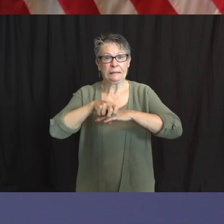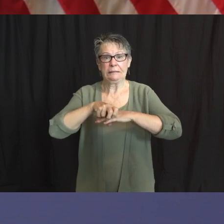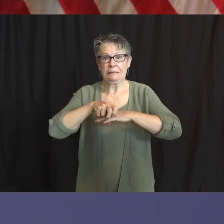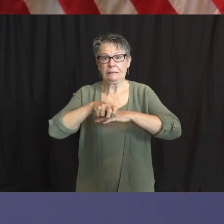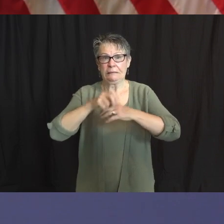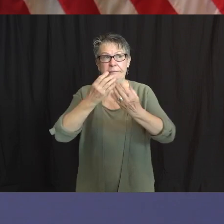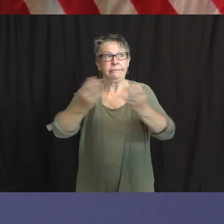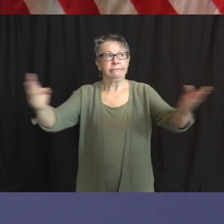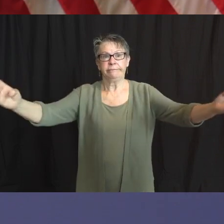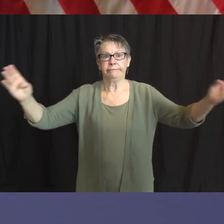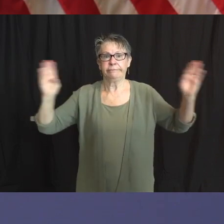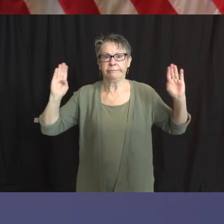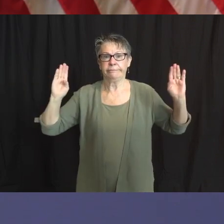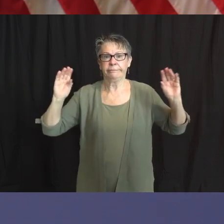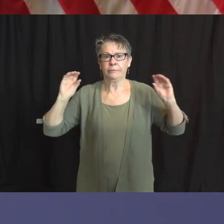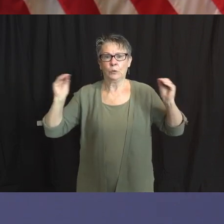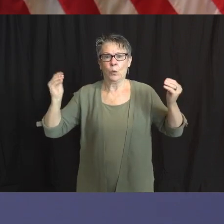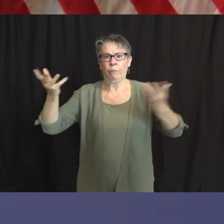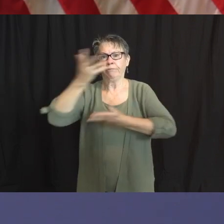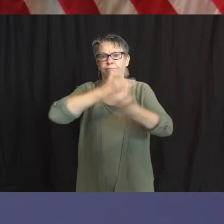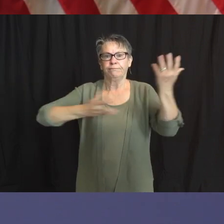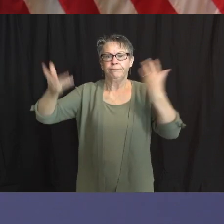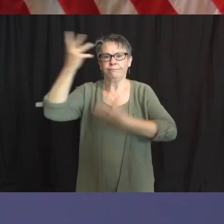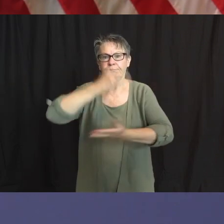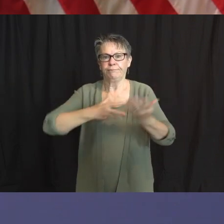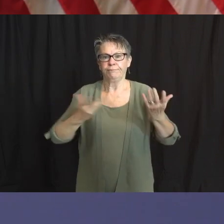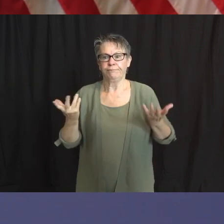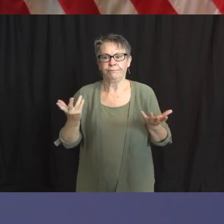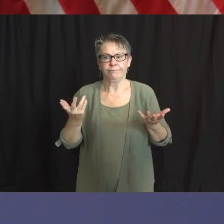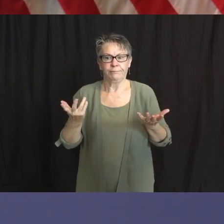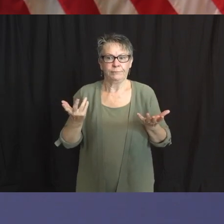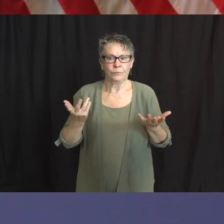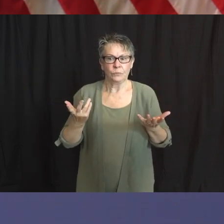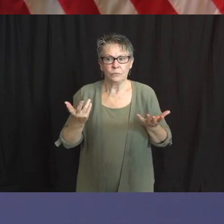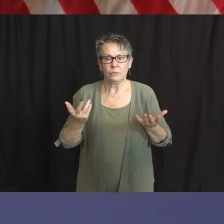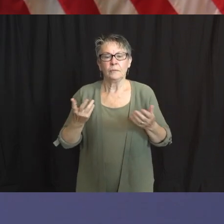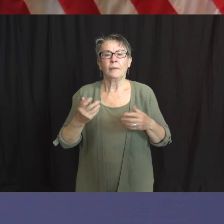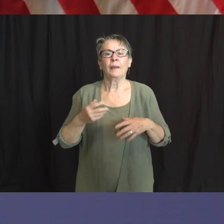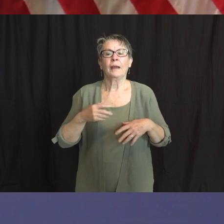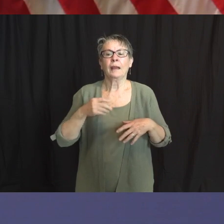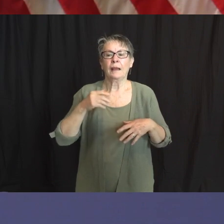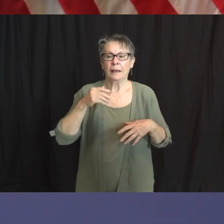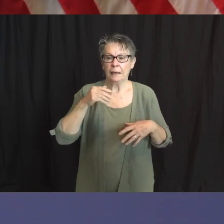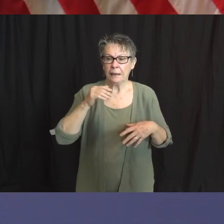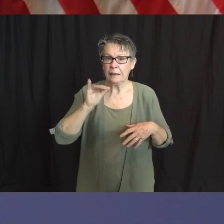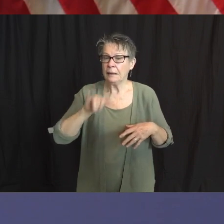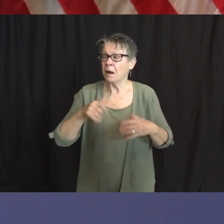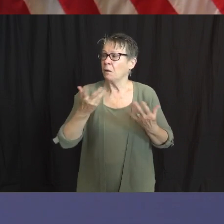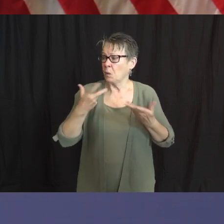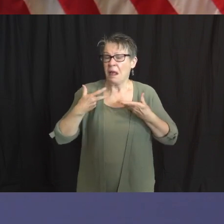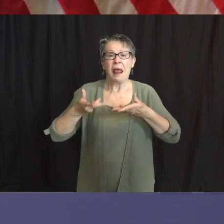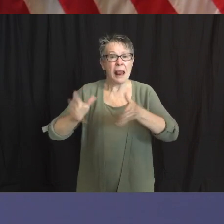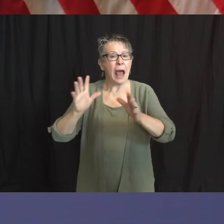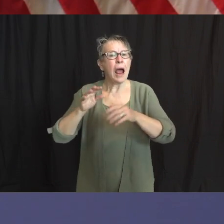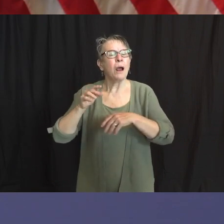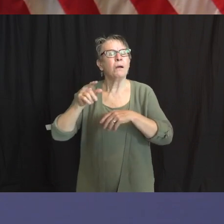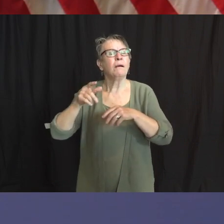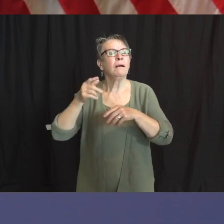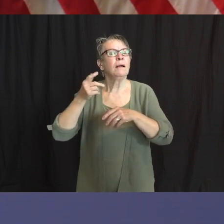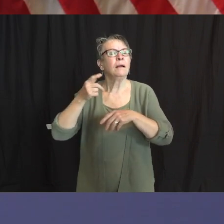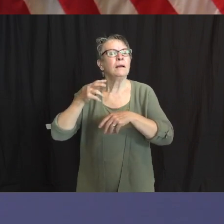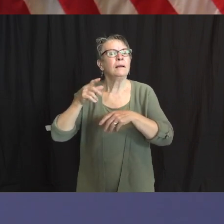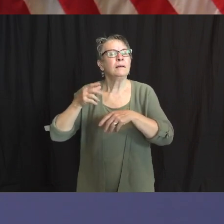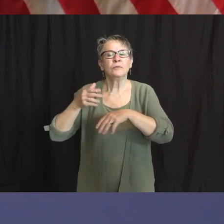rest of the blank, including faith services or drive-in. That's a step in the right direction. I would hope that we could